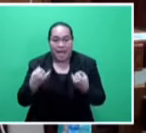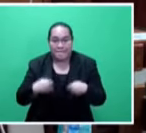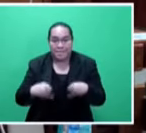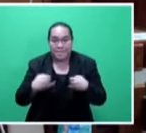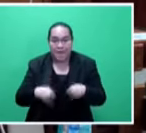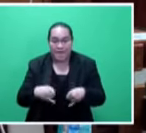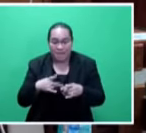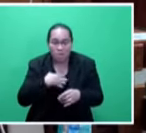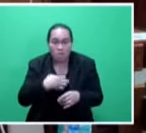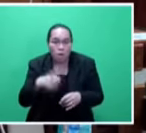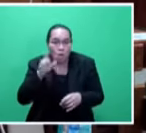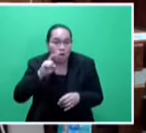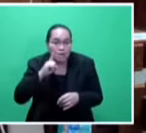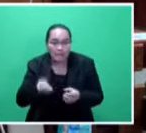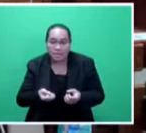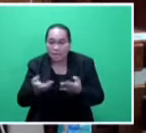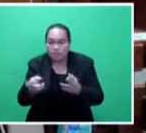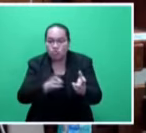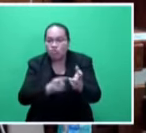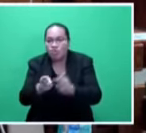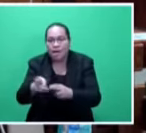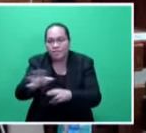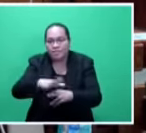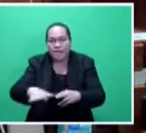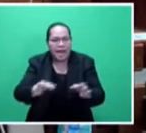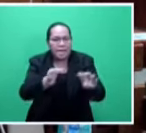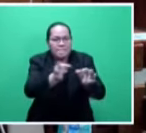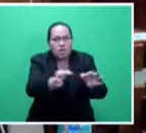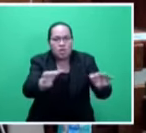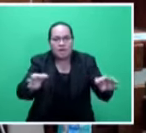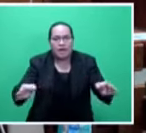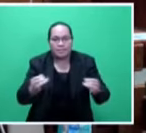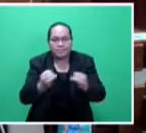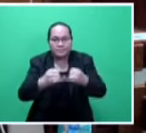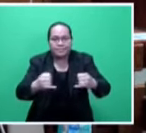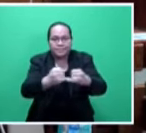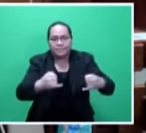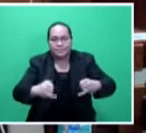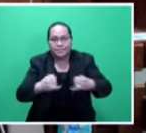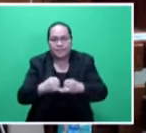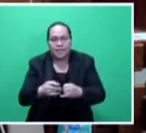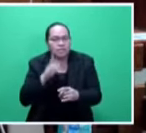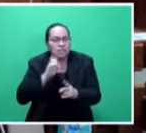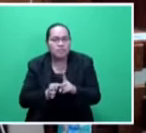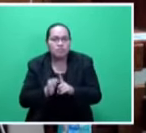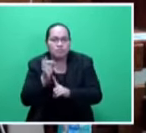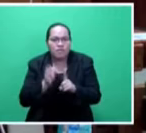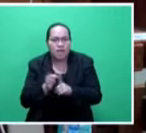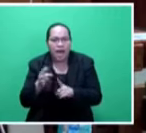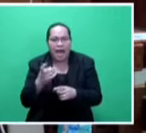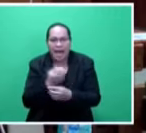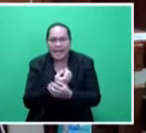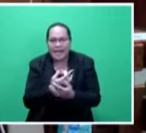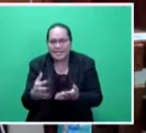Implementation of more water supply developments in the rural and maritime areas. Continue improving technology and customer services. The committee wishes